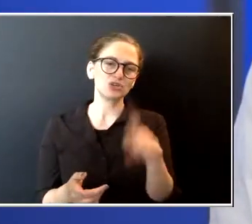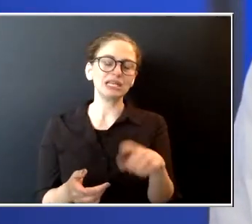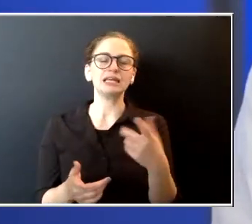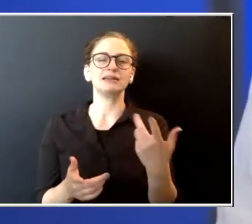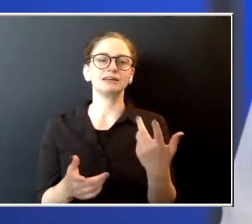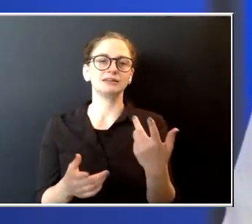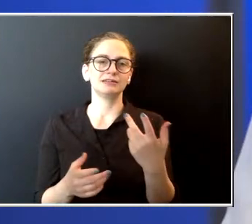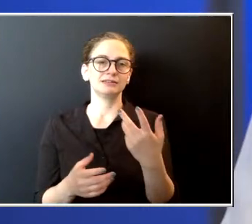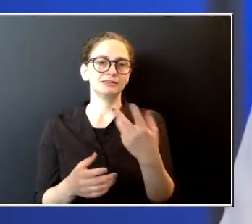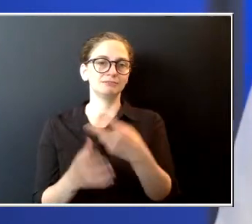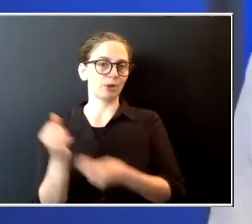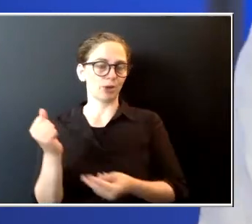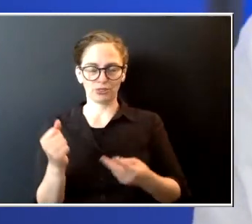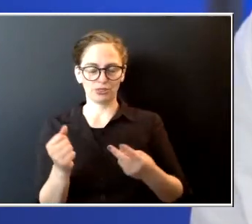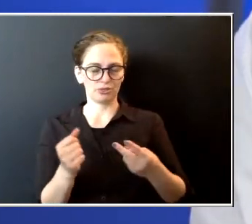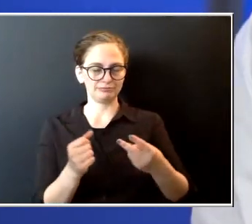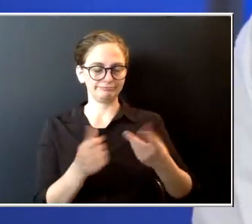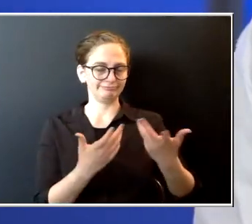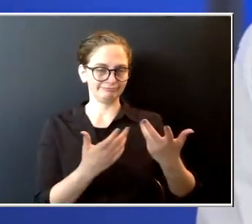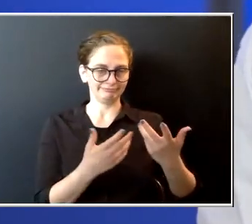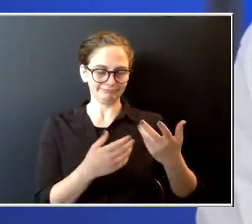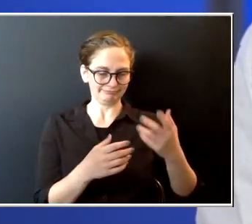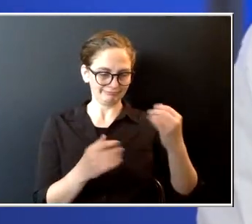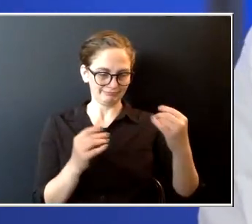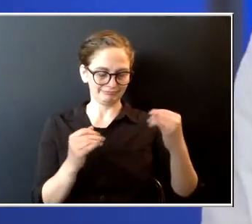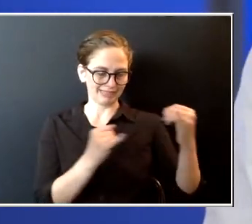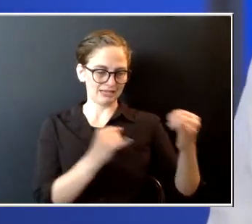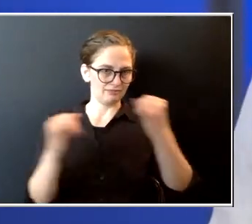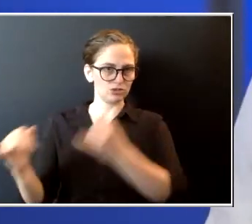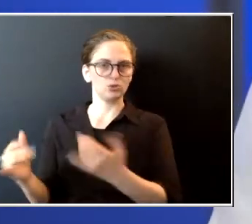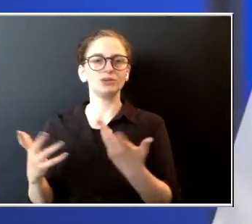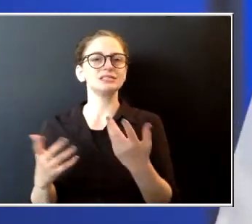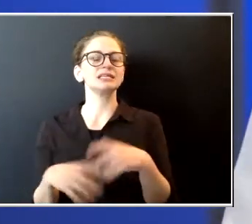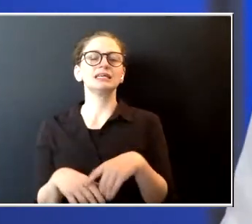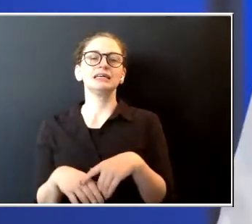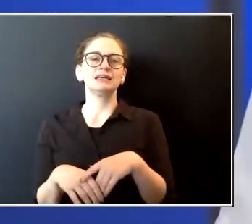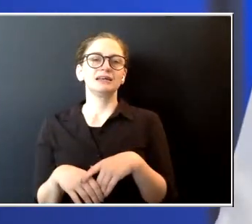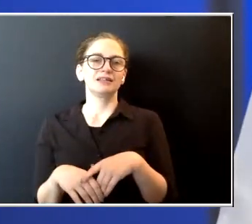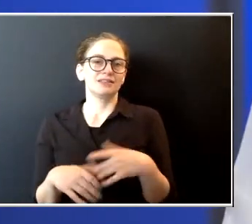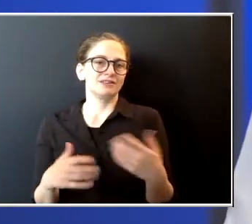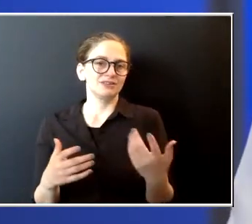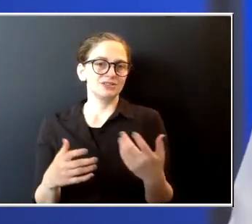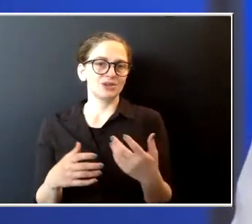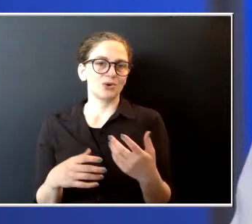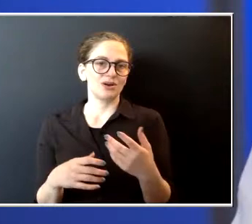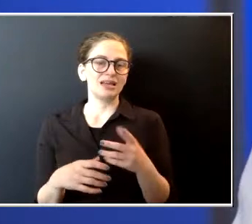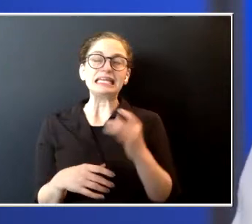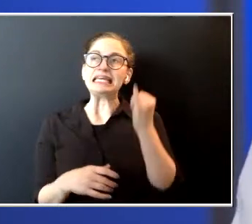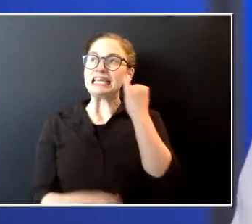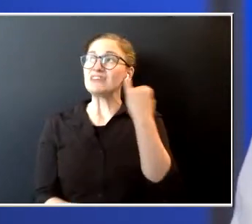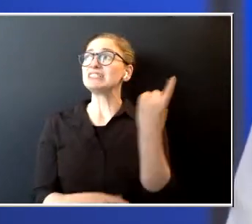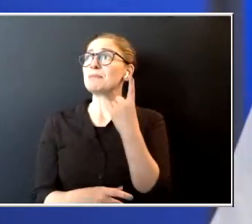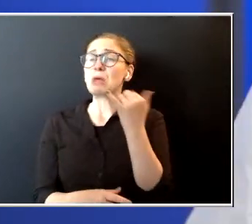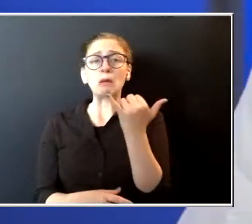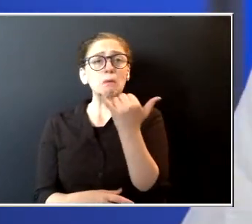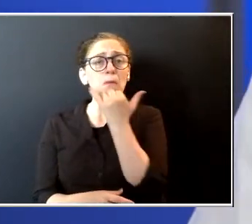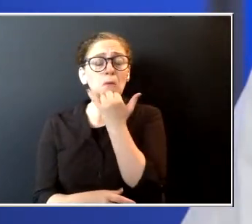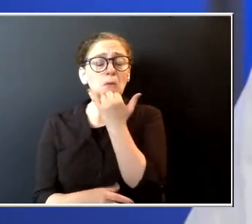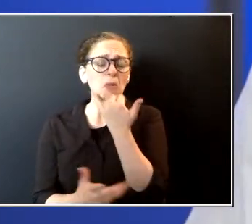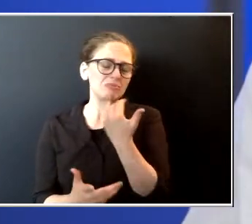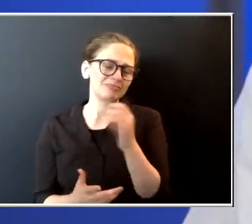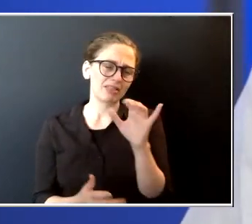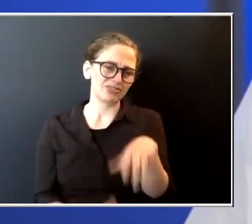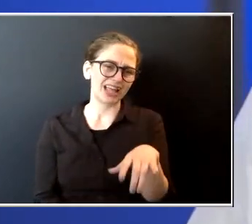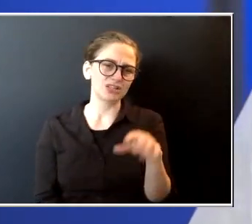equally in the case. The surgeon is also there should something go wrong, but that is really a rare issue these days. Yeah. So really it's more to